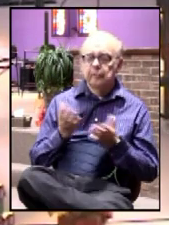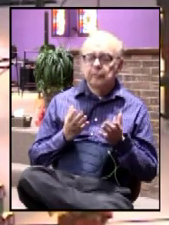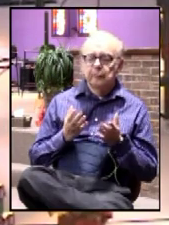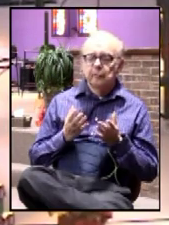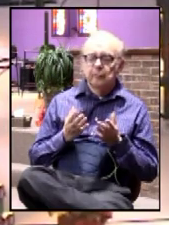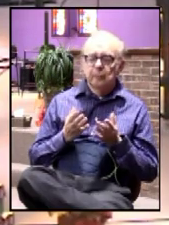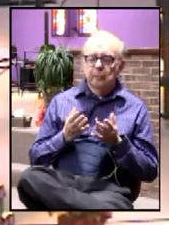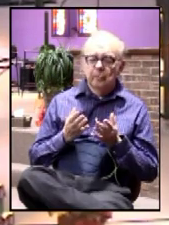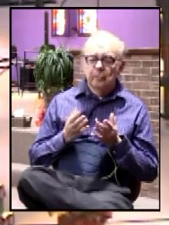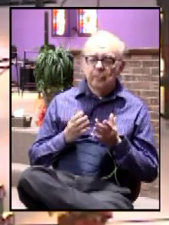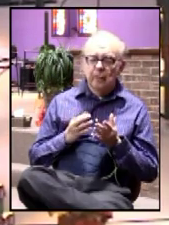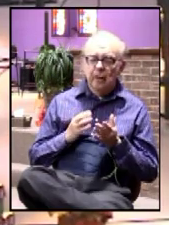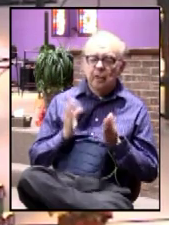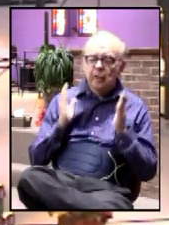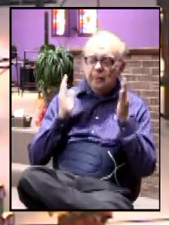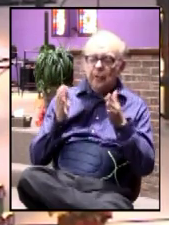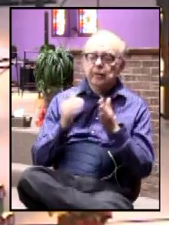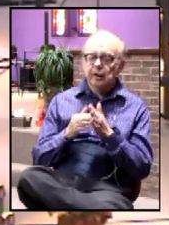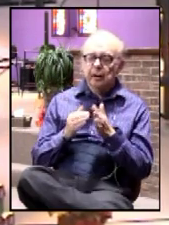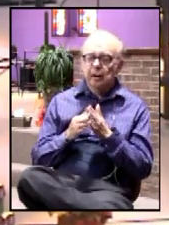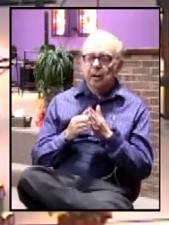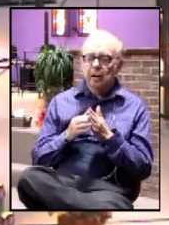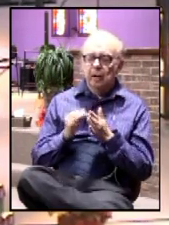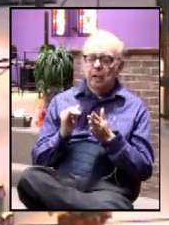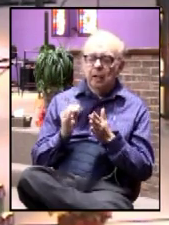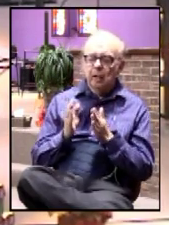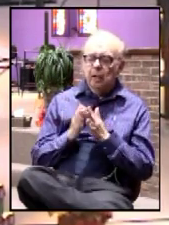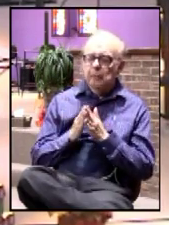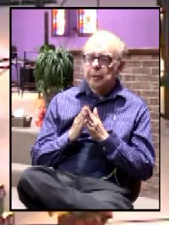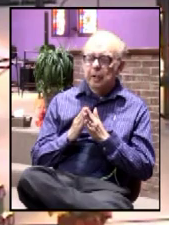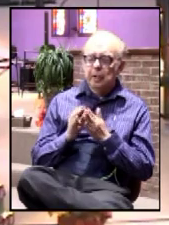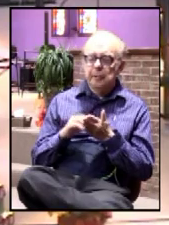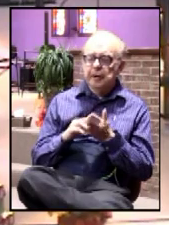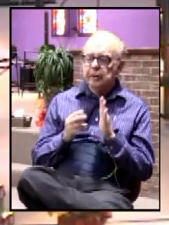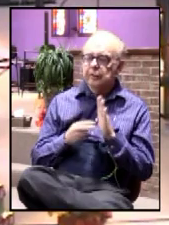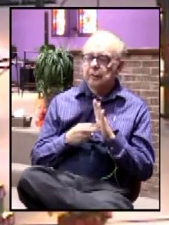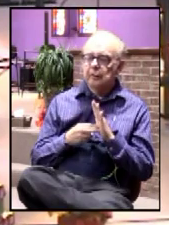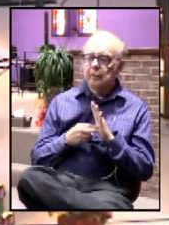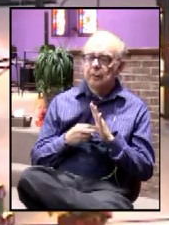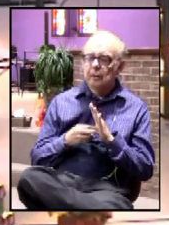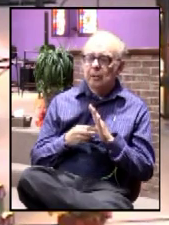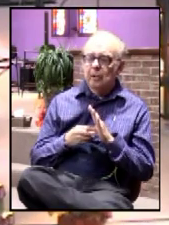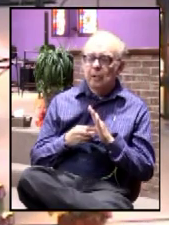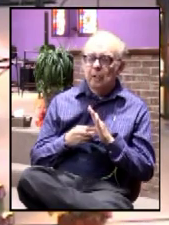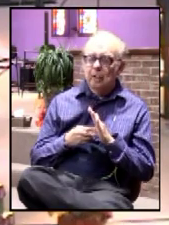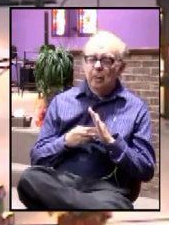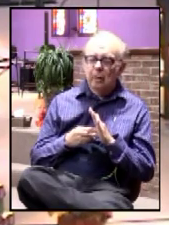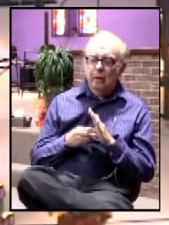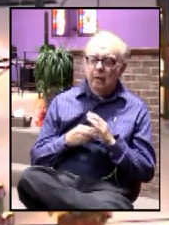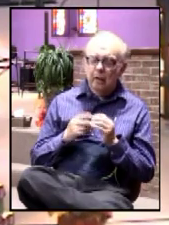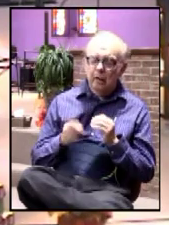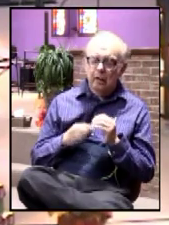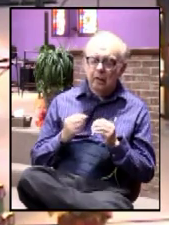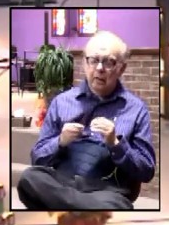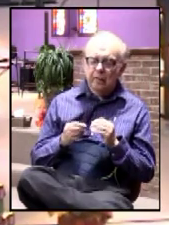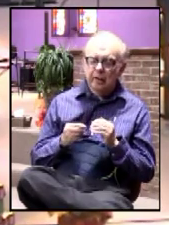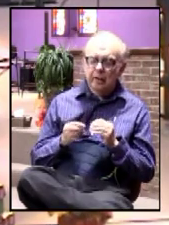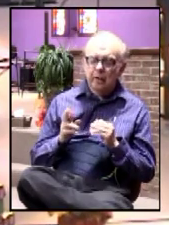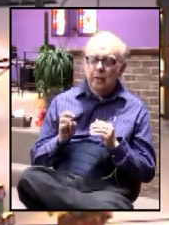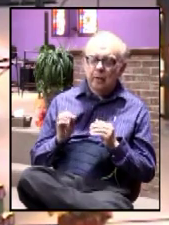He wants us to refocus. And that's what prayer is all about, ladies and gentlemen. Prayer is all